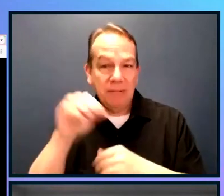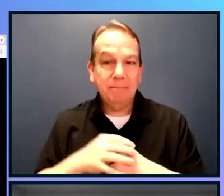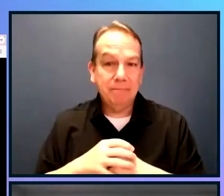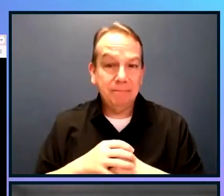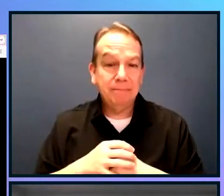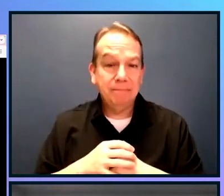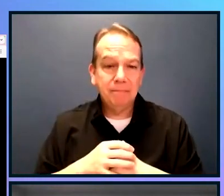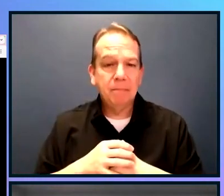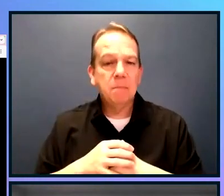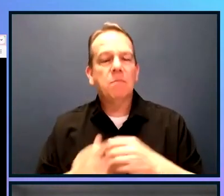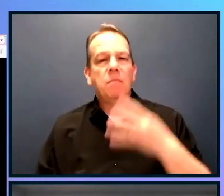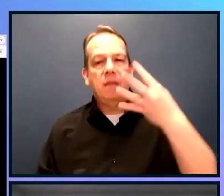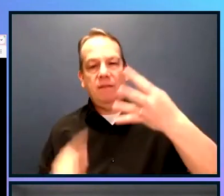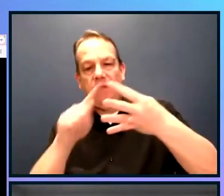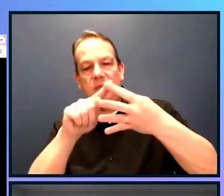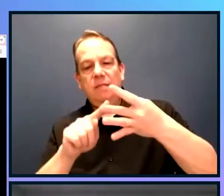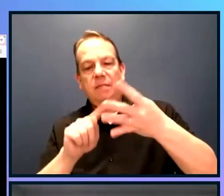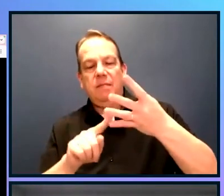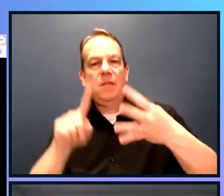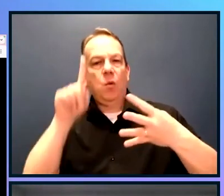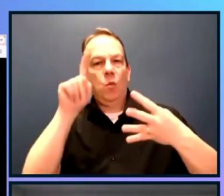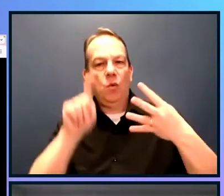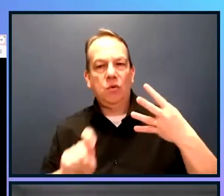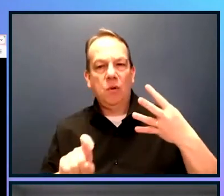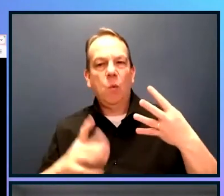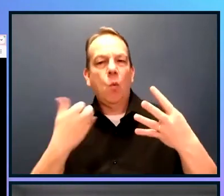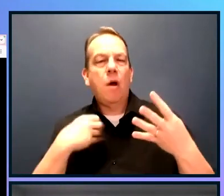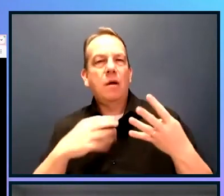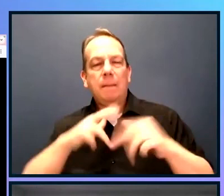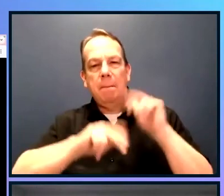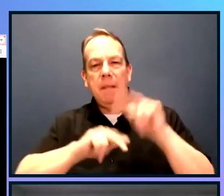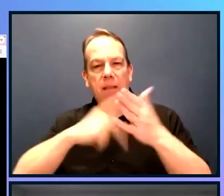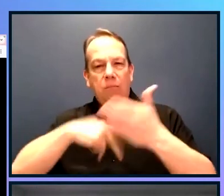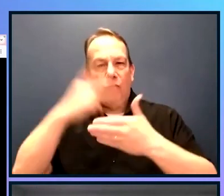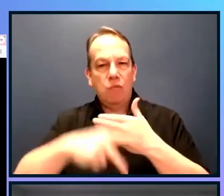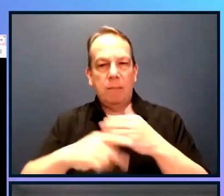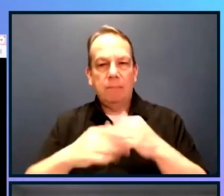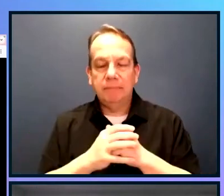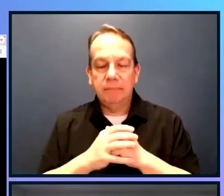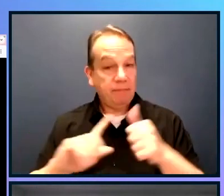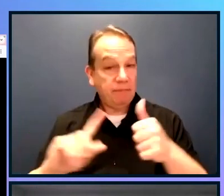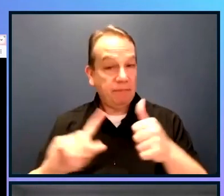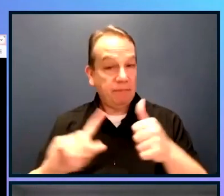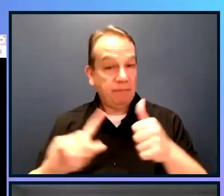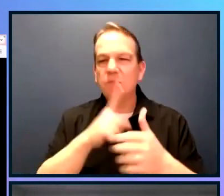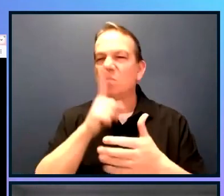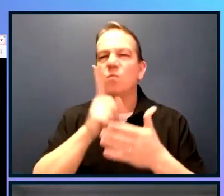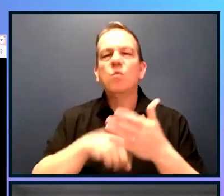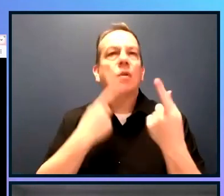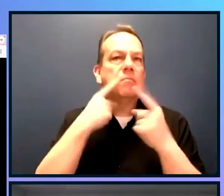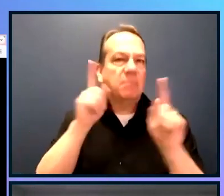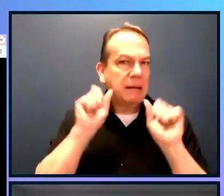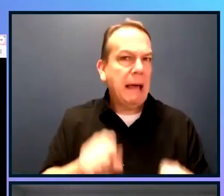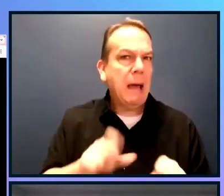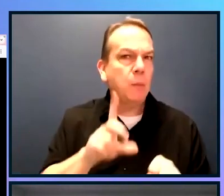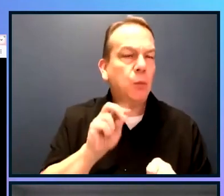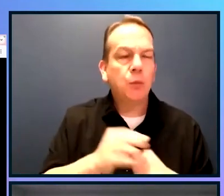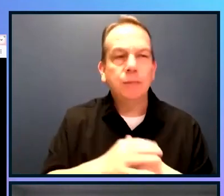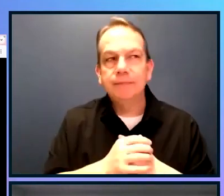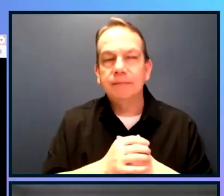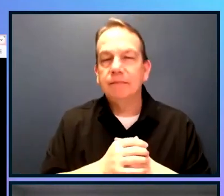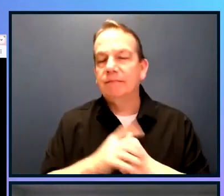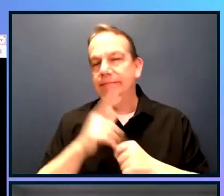There were 4 main questions we wanted to answer when building out this program. First, what is achievable? We needed to